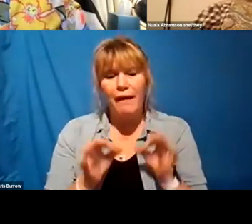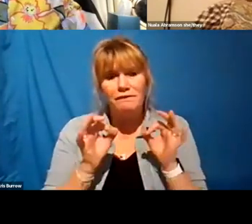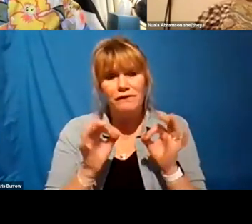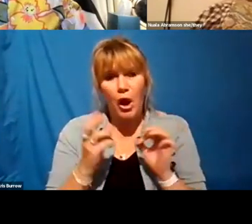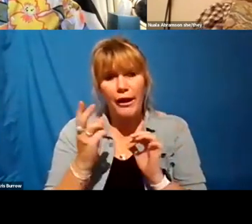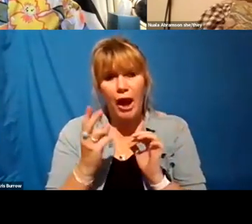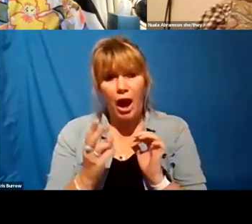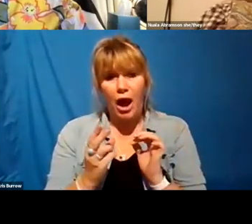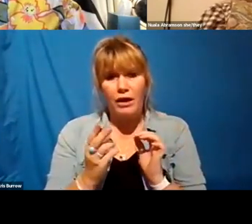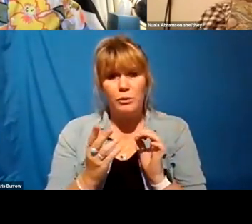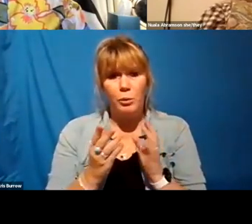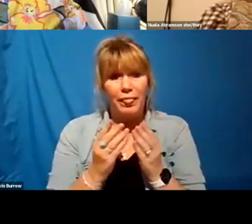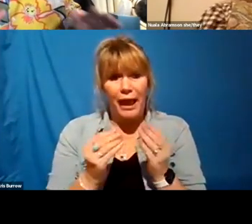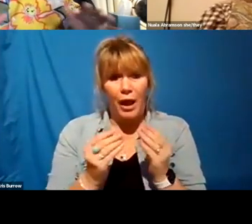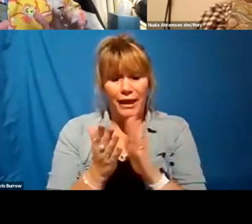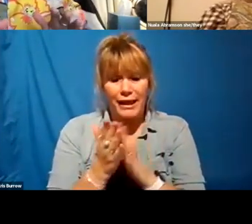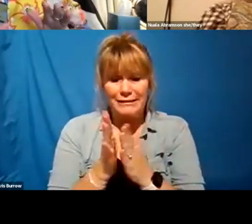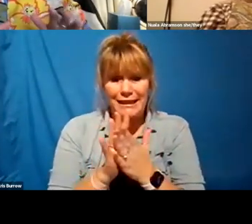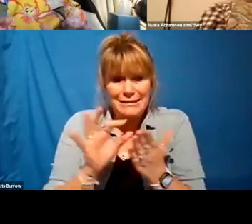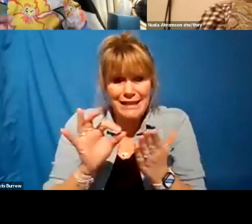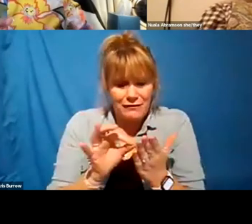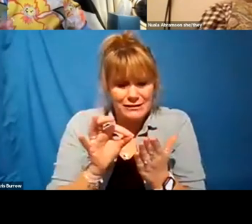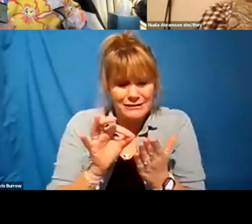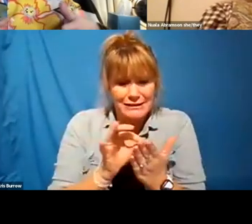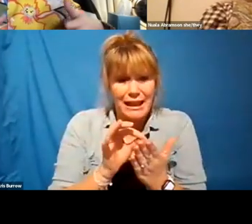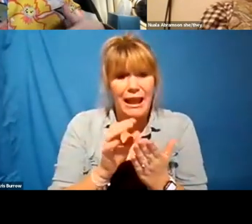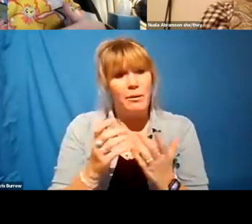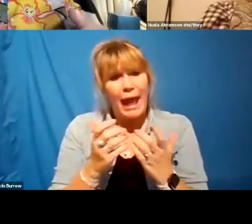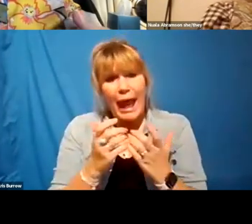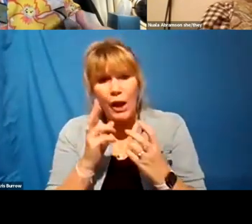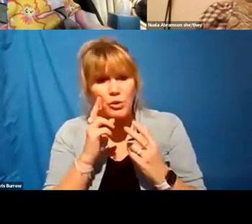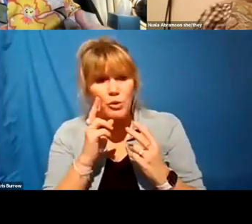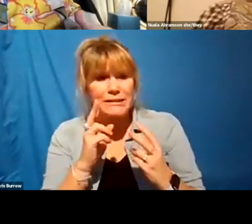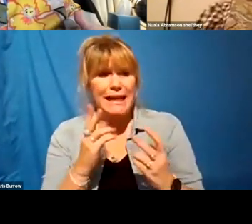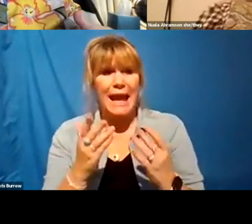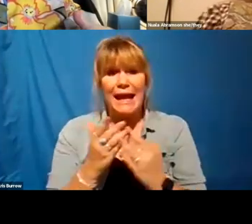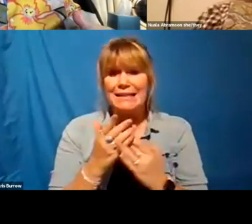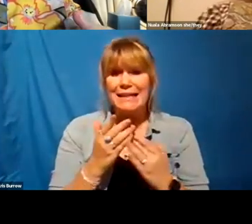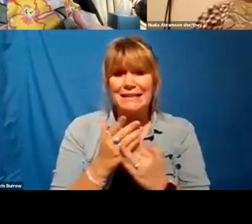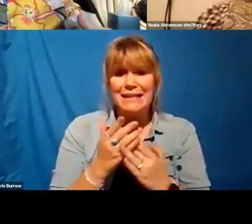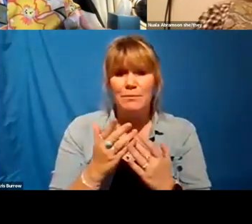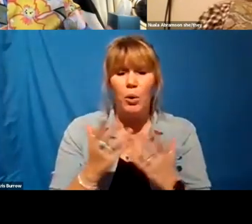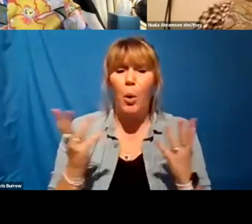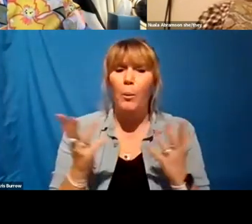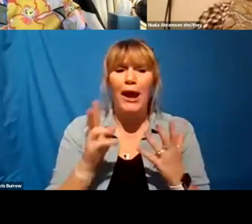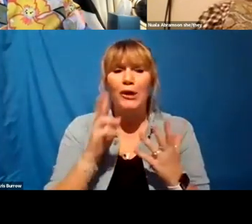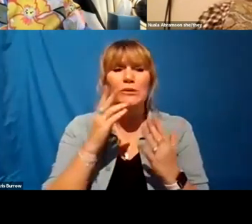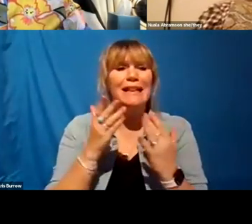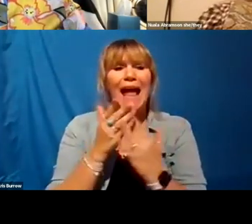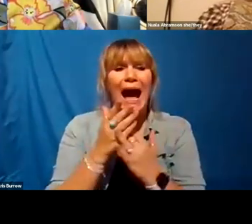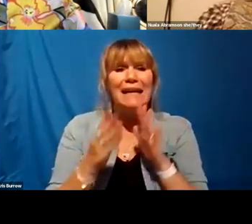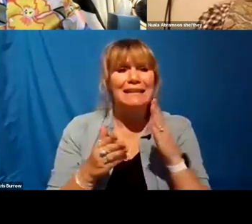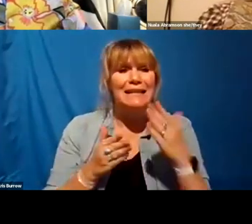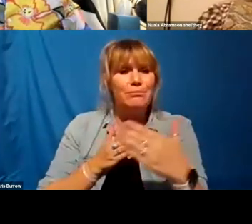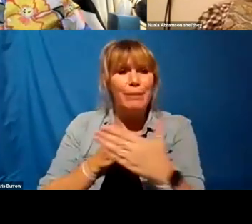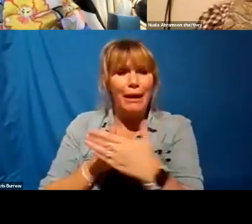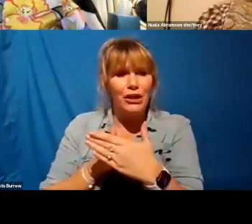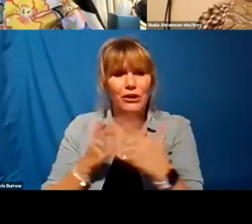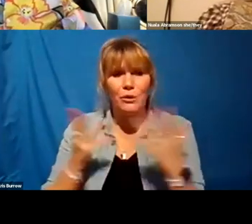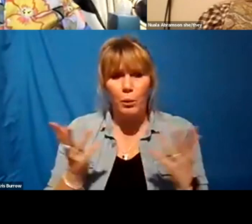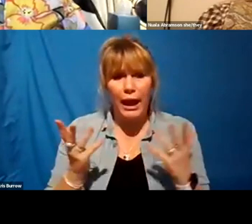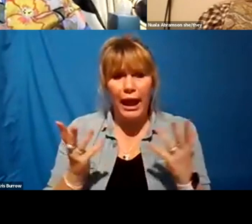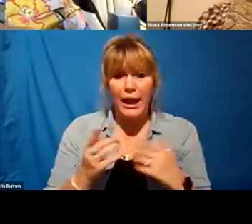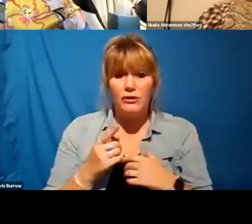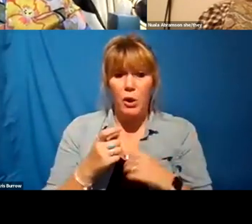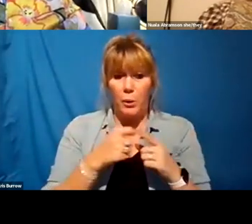mean, Kate, do you think, how do you see it as an accessible art form, and where do you see the access barriers? So I've